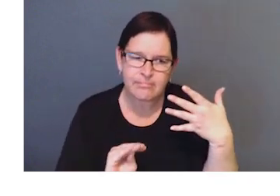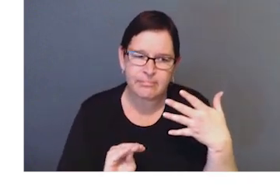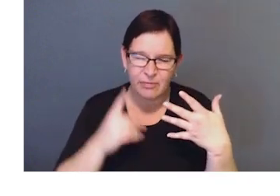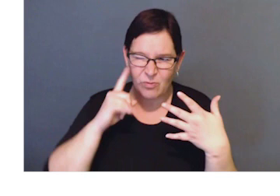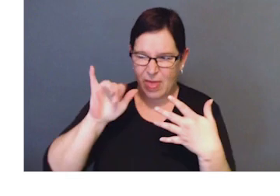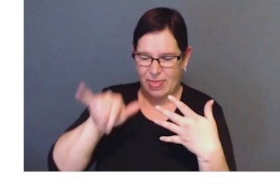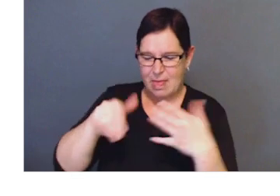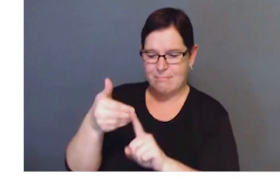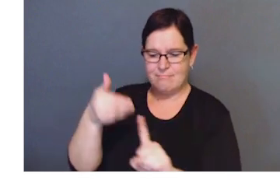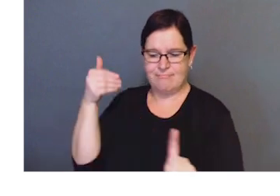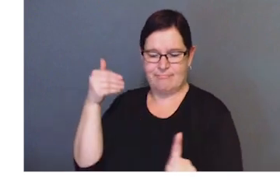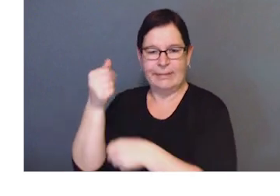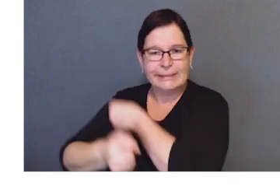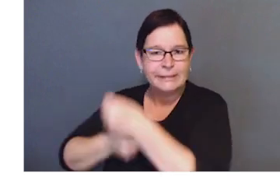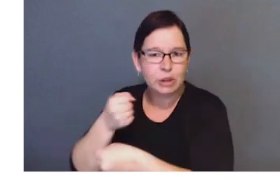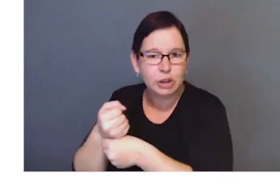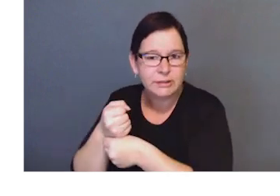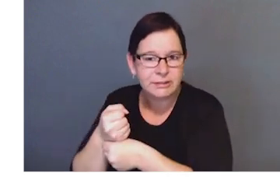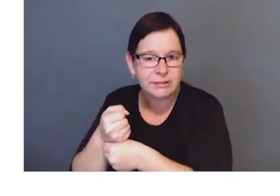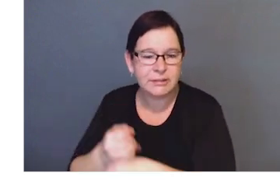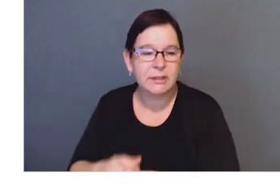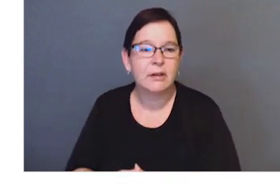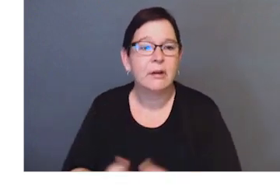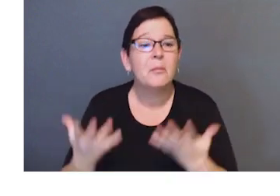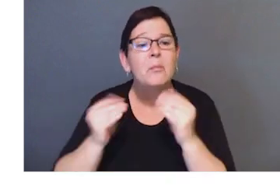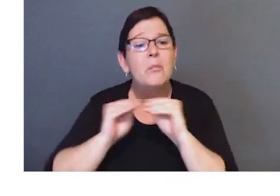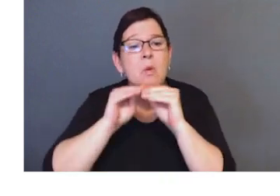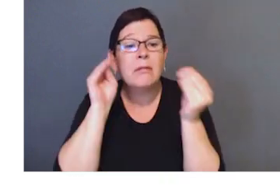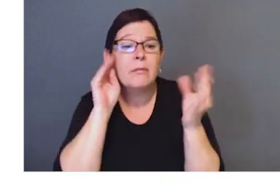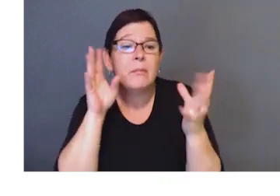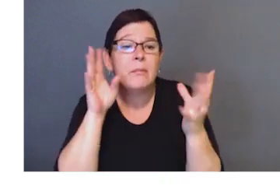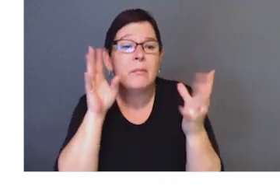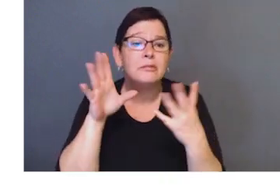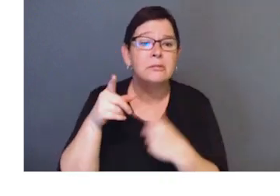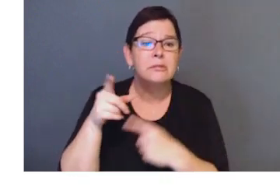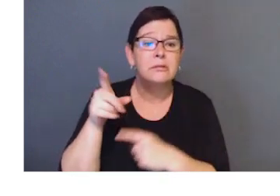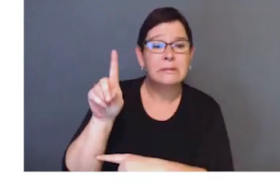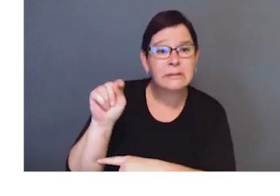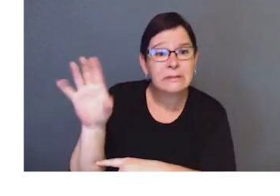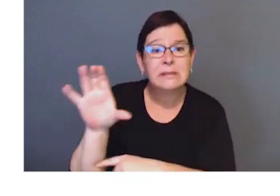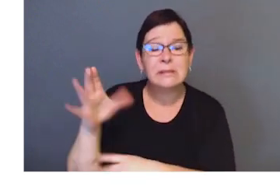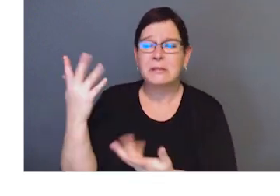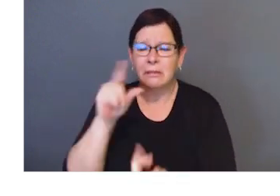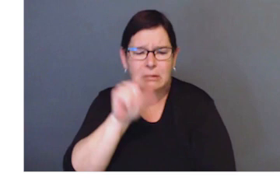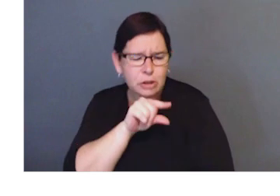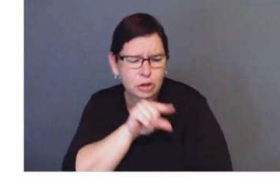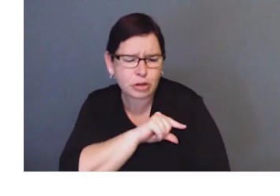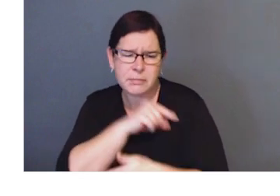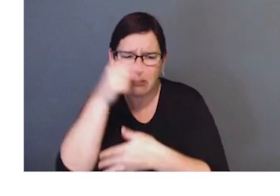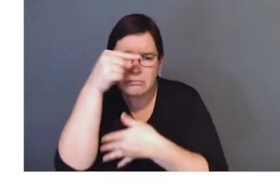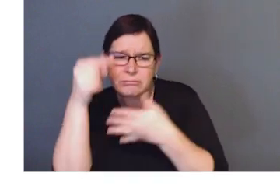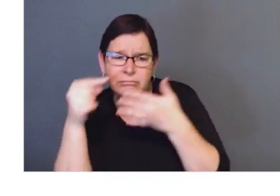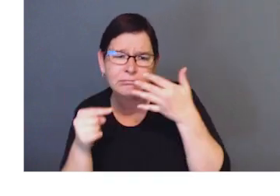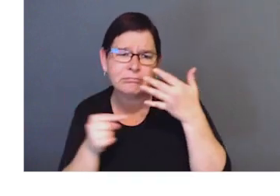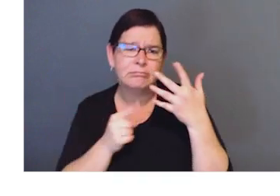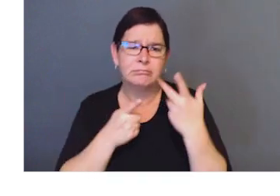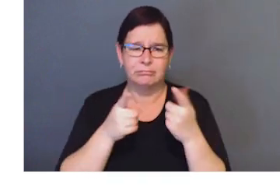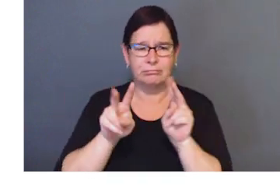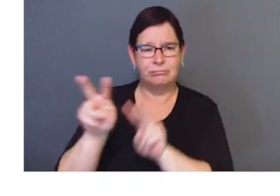more information on the disability tax credit and the eligibility criteria, go to the web address on your screen.